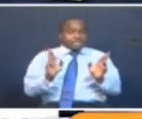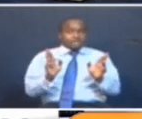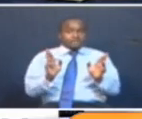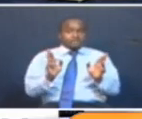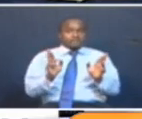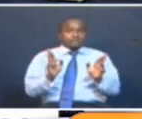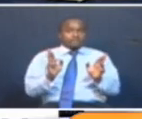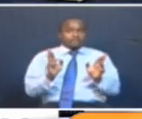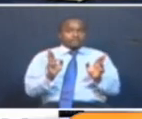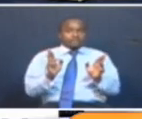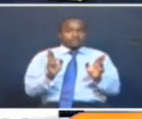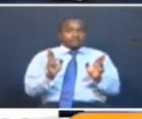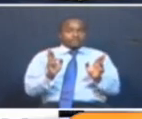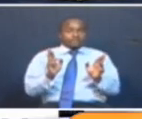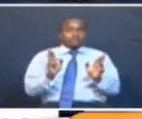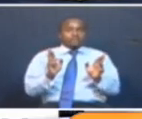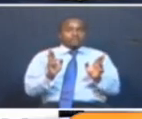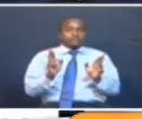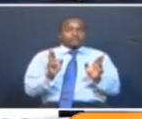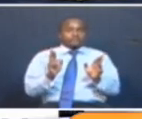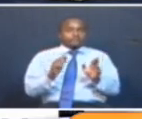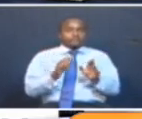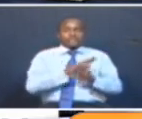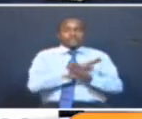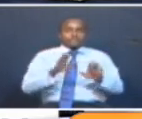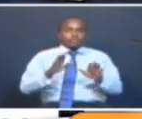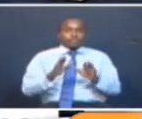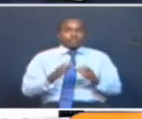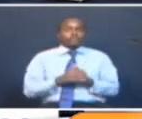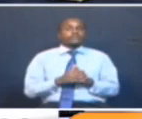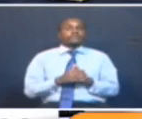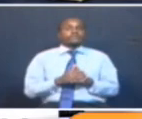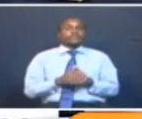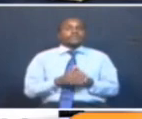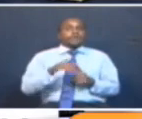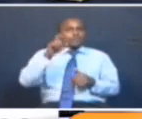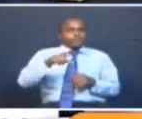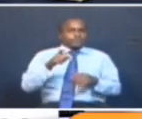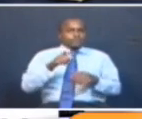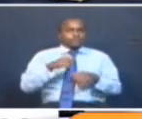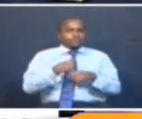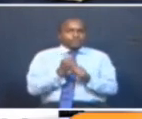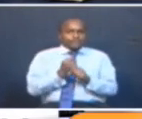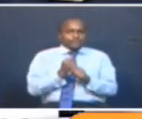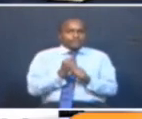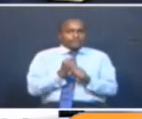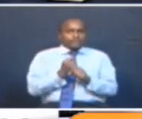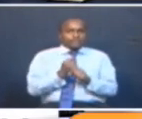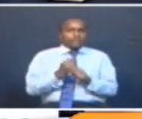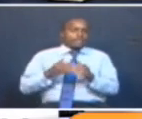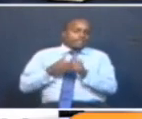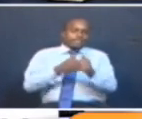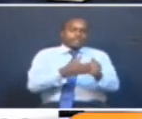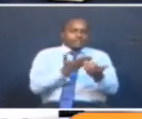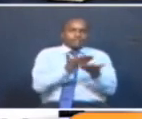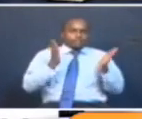only look up, then I think there's no way you can manage it. I think we've got to make very sure and hold everybody's hand.